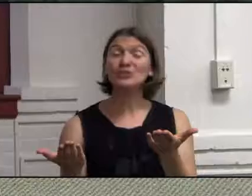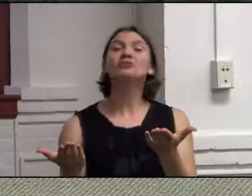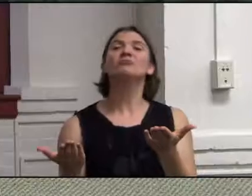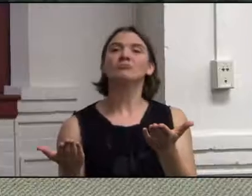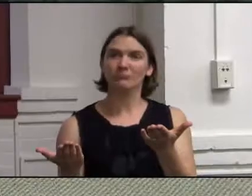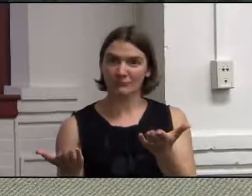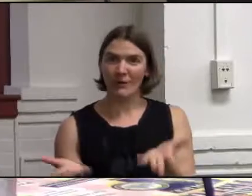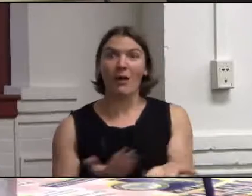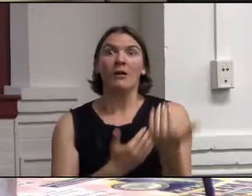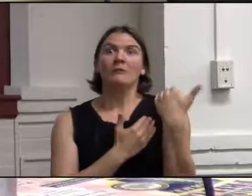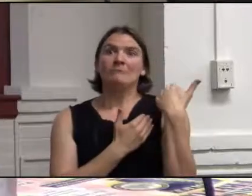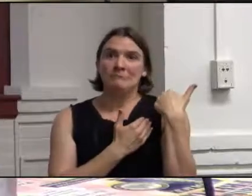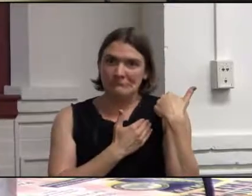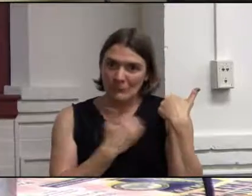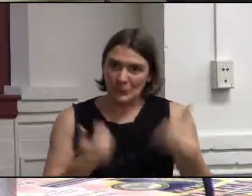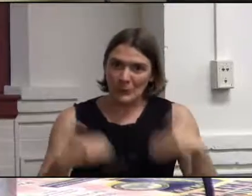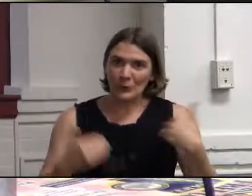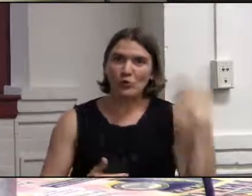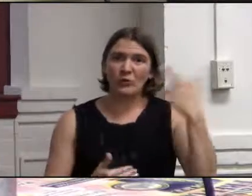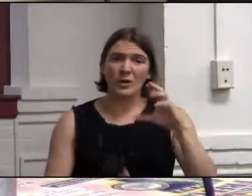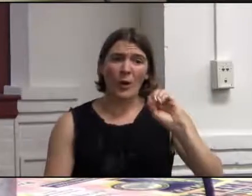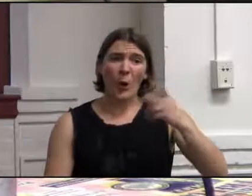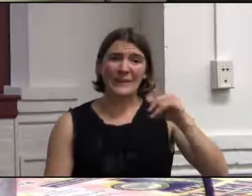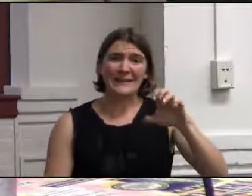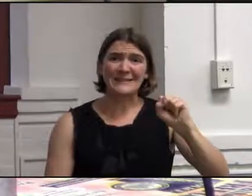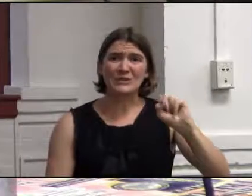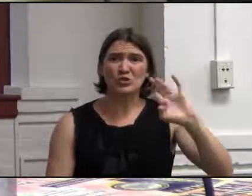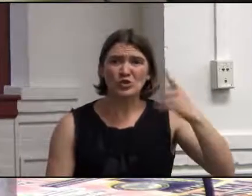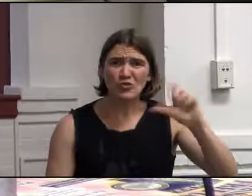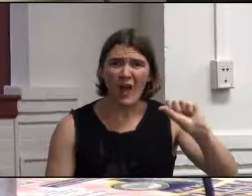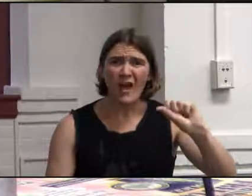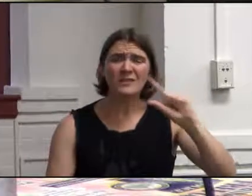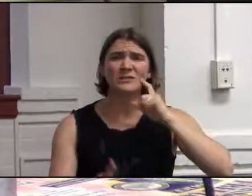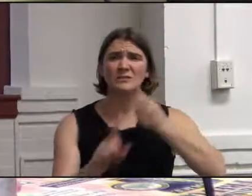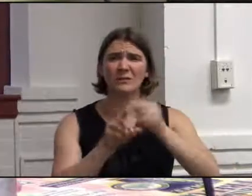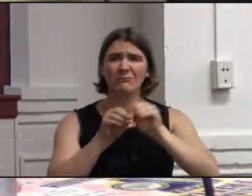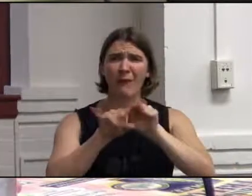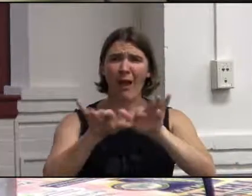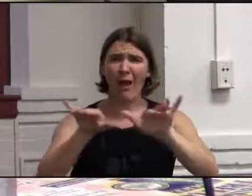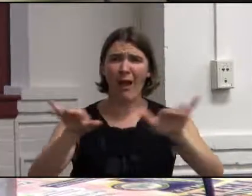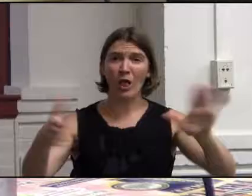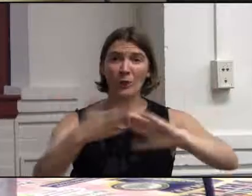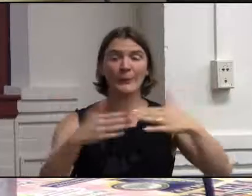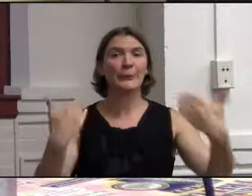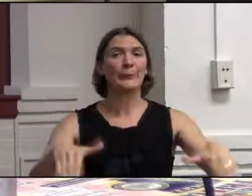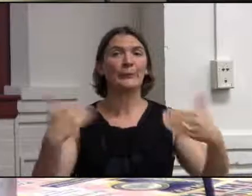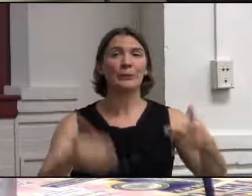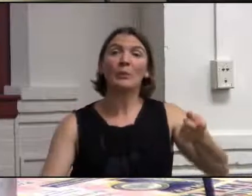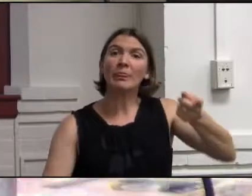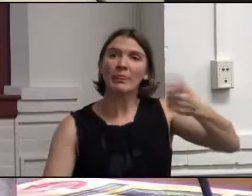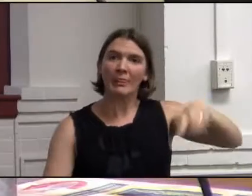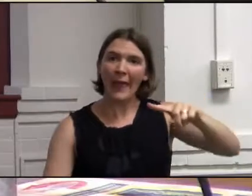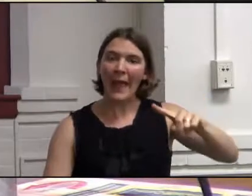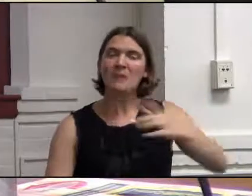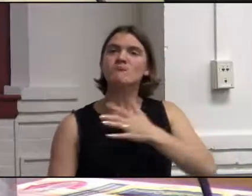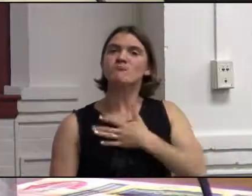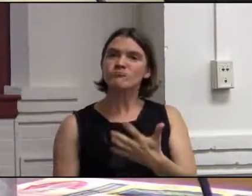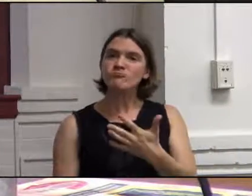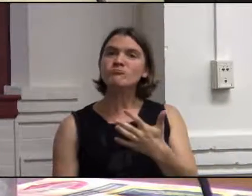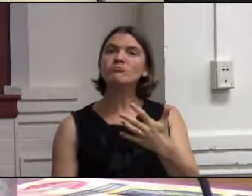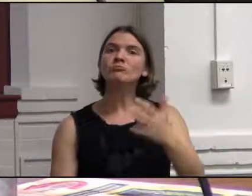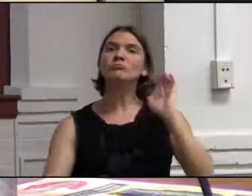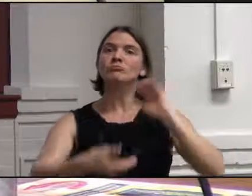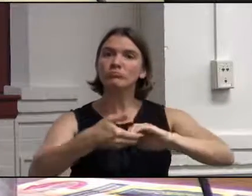carrying the heavy realization of the opiate crisis and the effect that that has in our community, has chosen